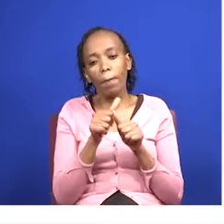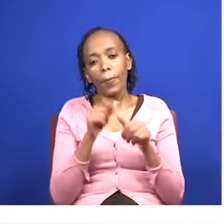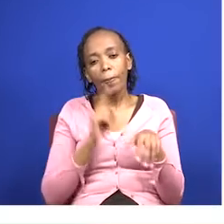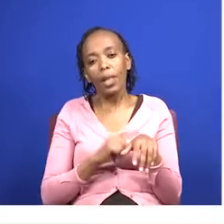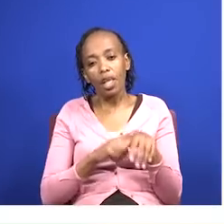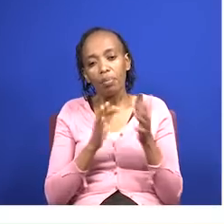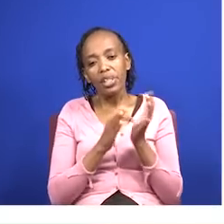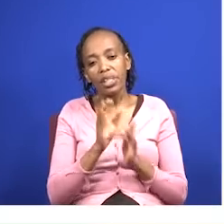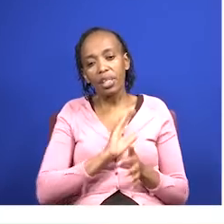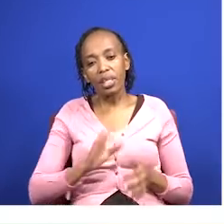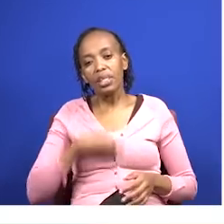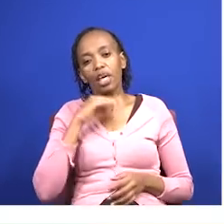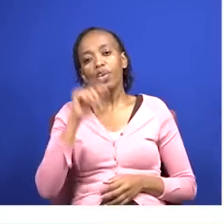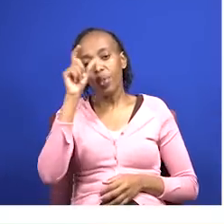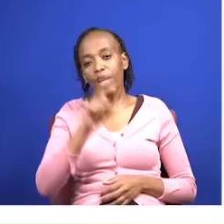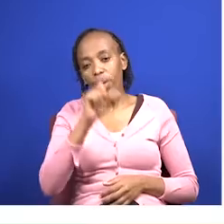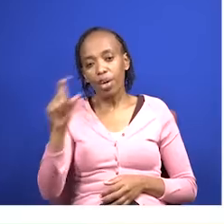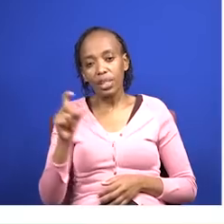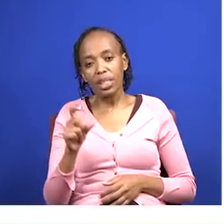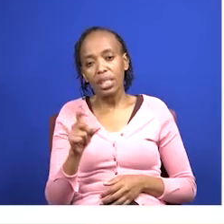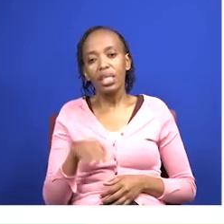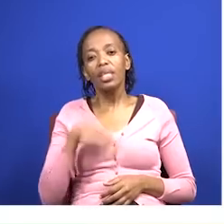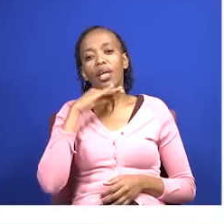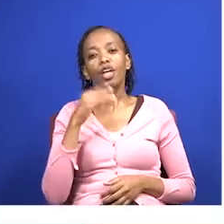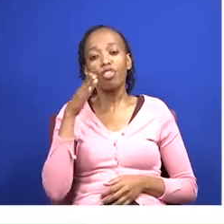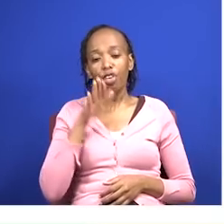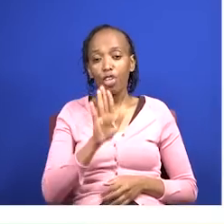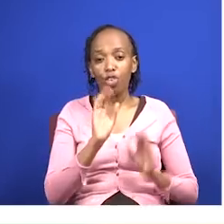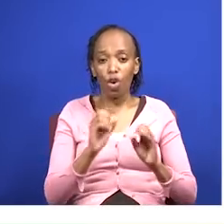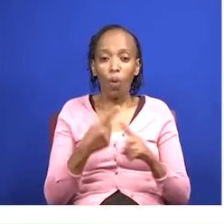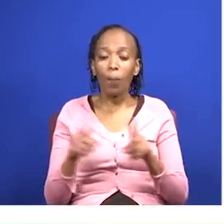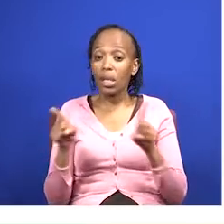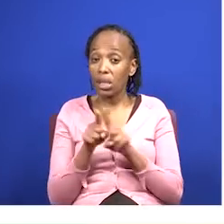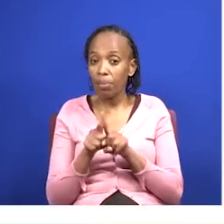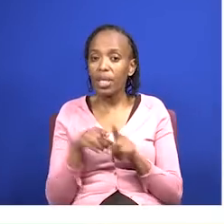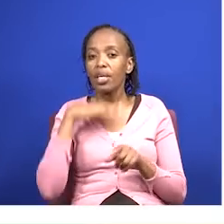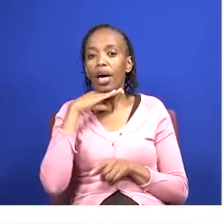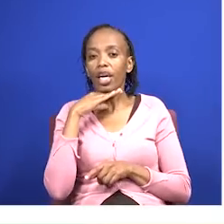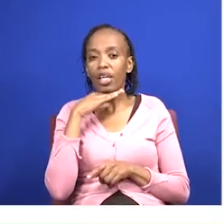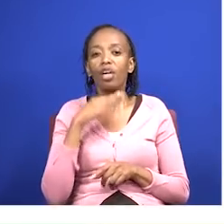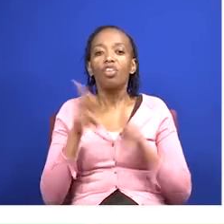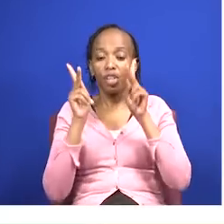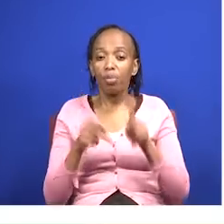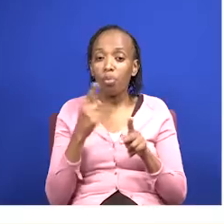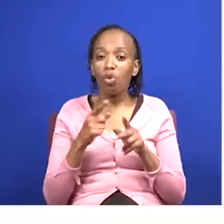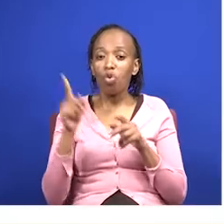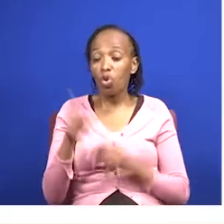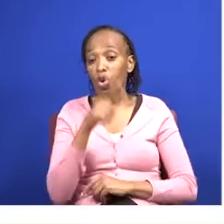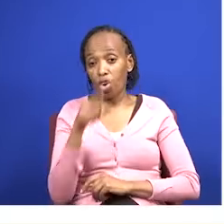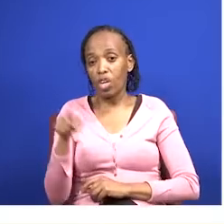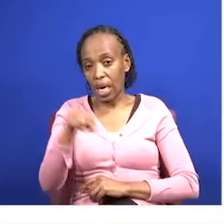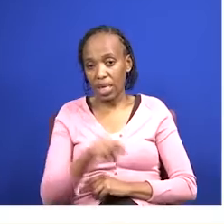Remember when Jesus Christ died on the cross? He did not just die for you, but even he died for those